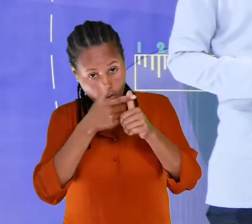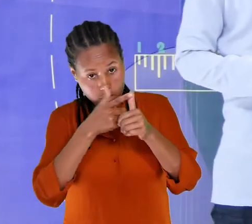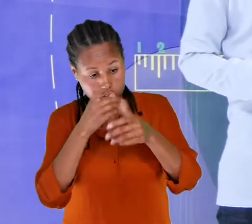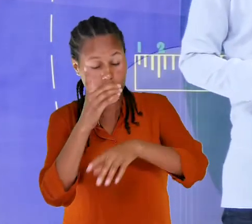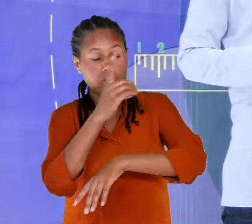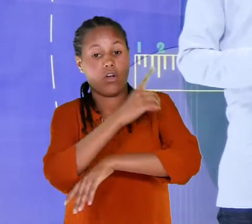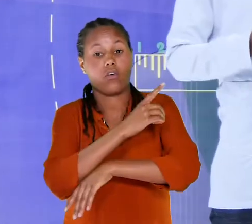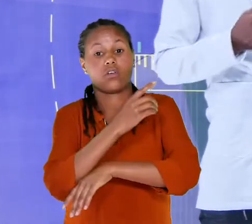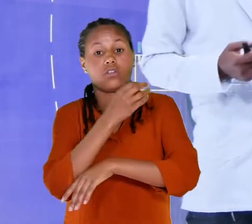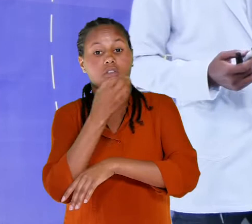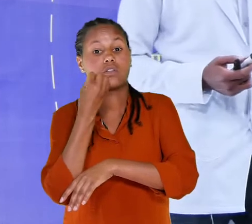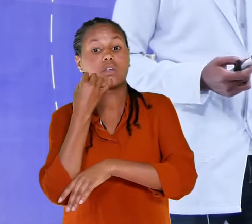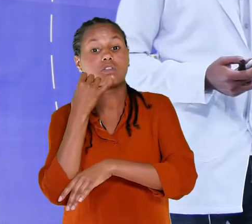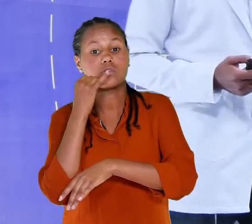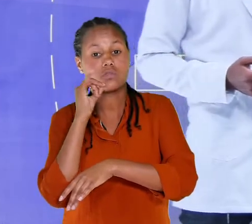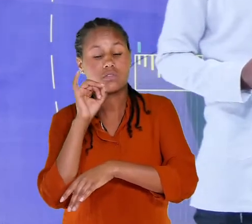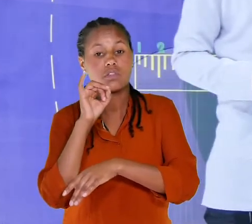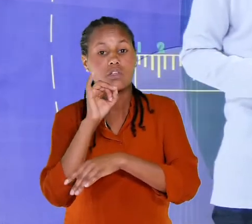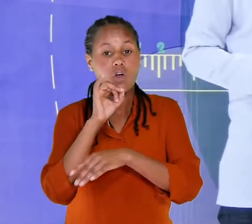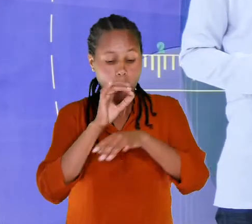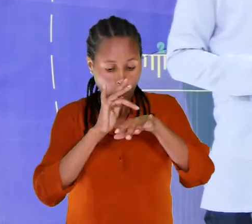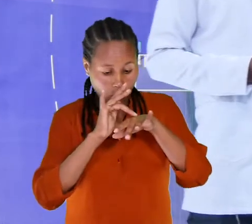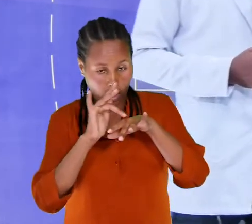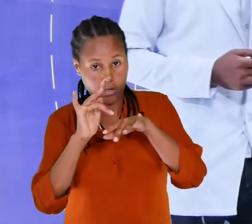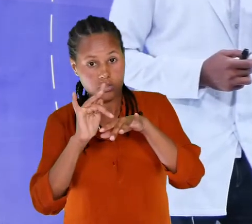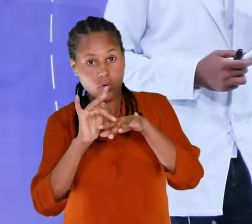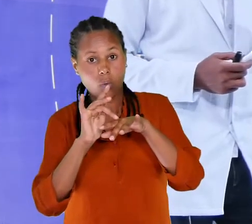The fourth day of the week is blank space.